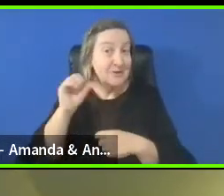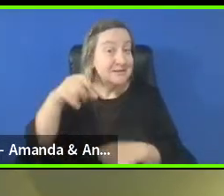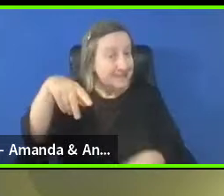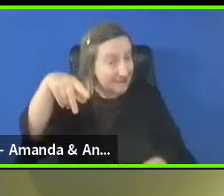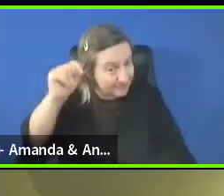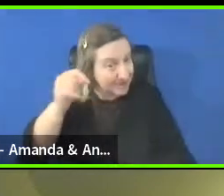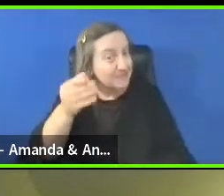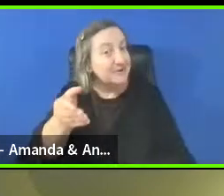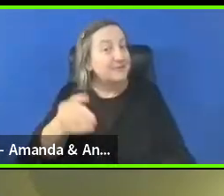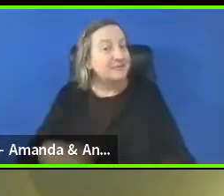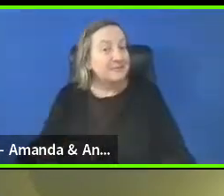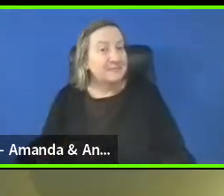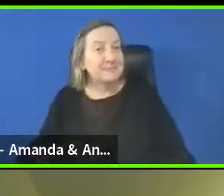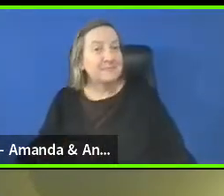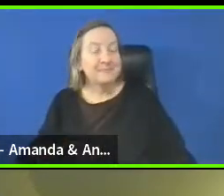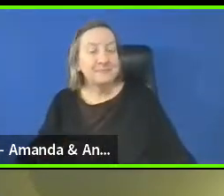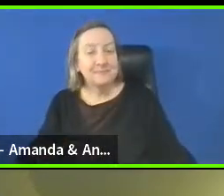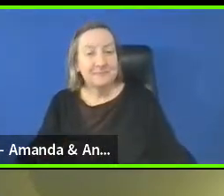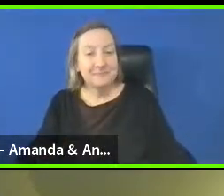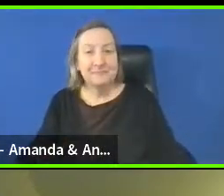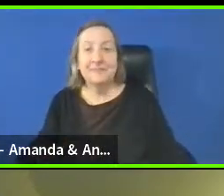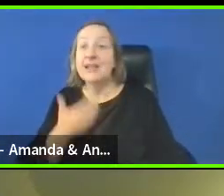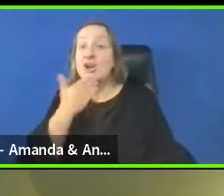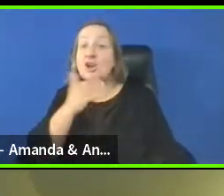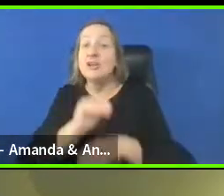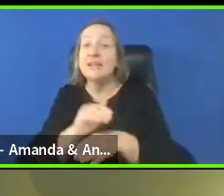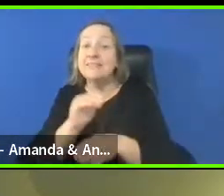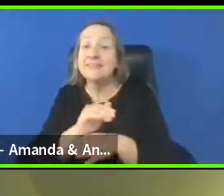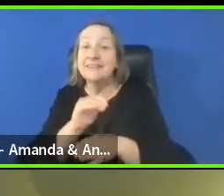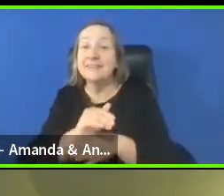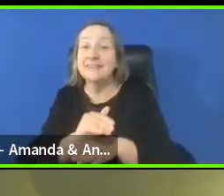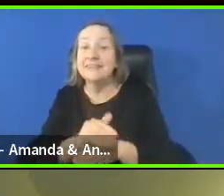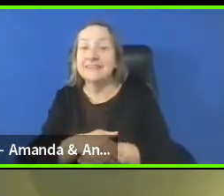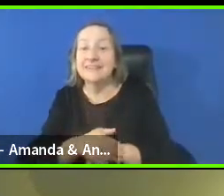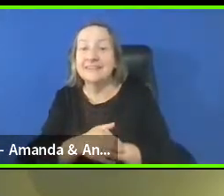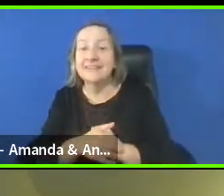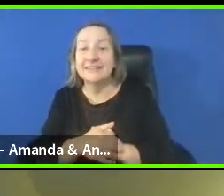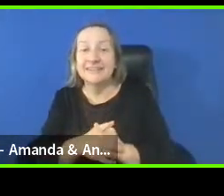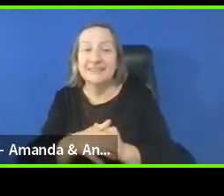Have a good evening. Isn't that a song? Everybody.